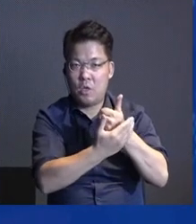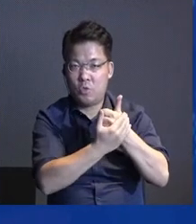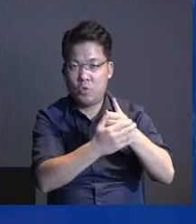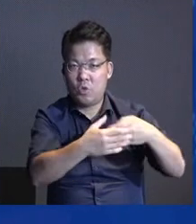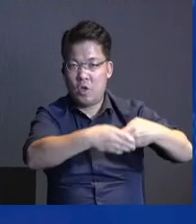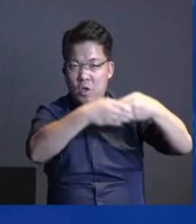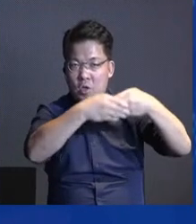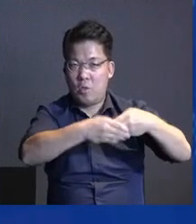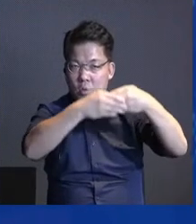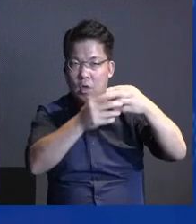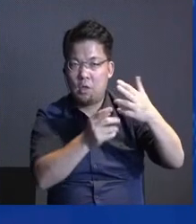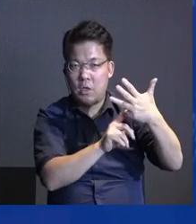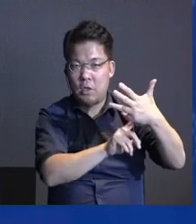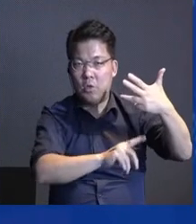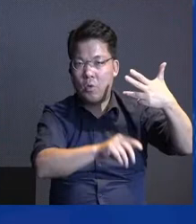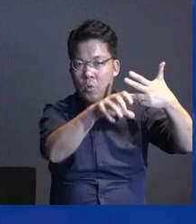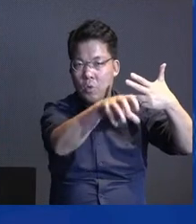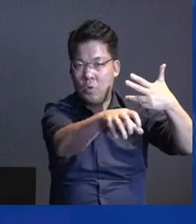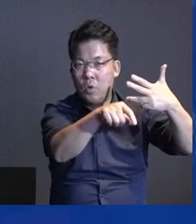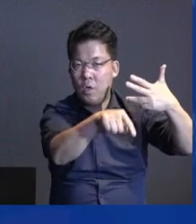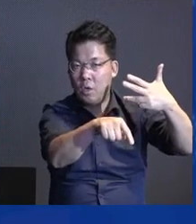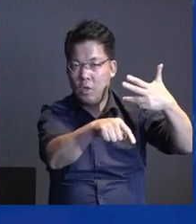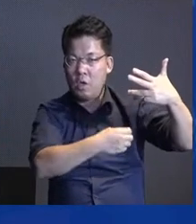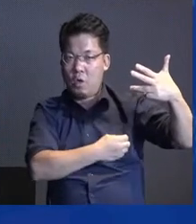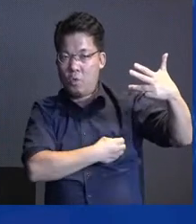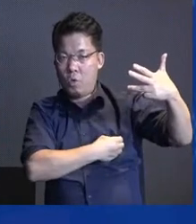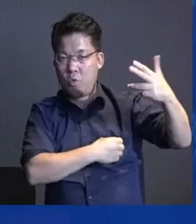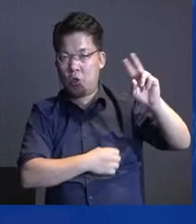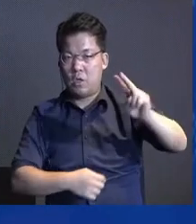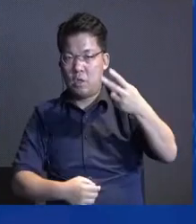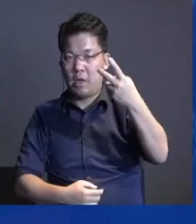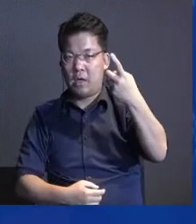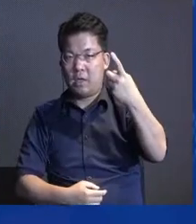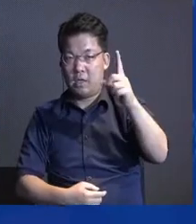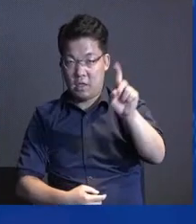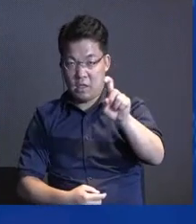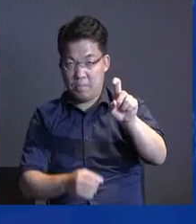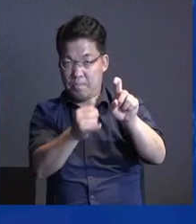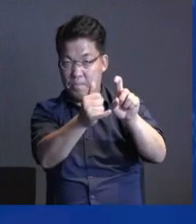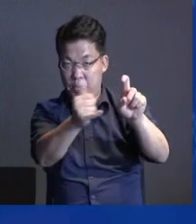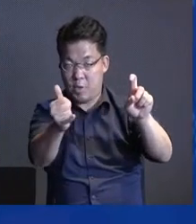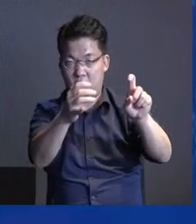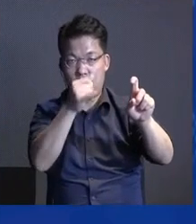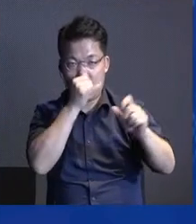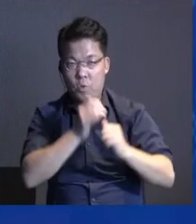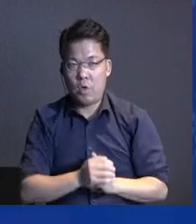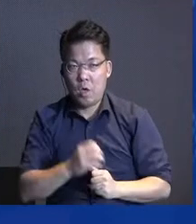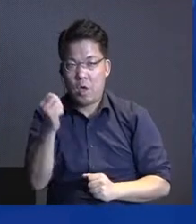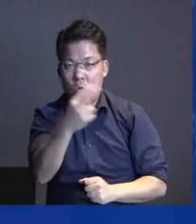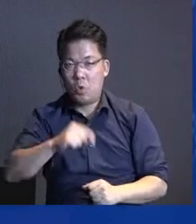we are in the process to increase the number of separate group in the future.